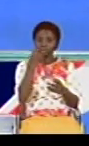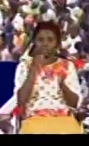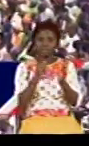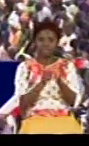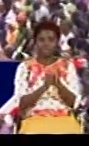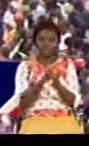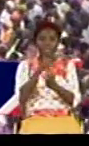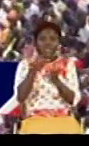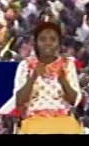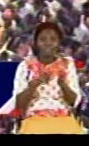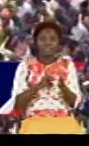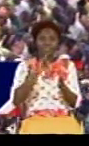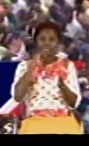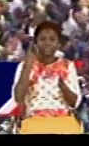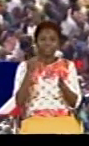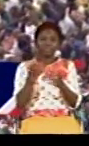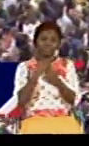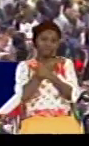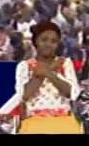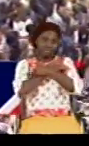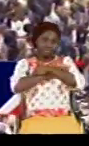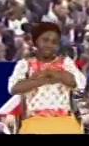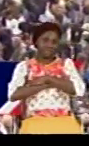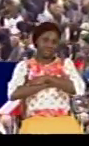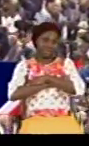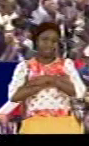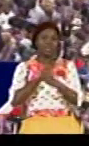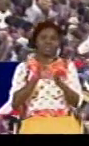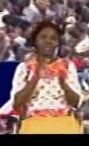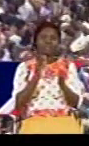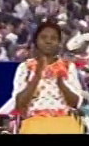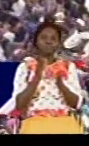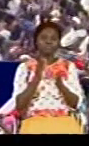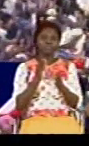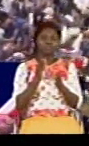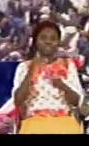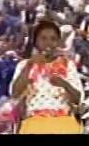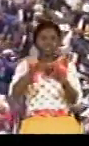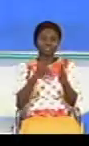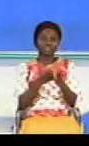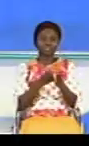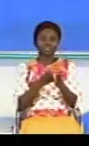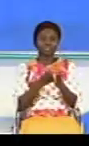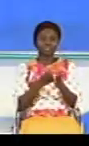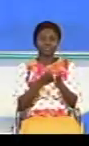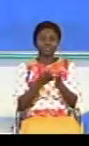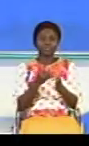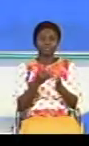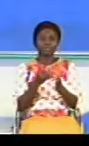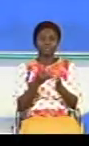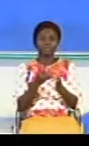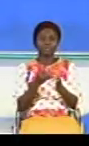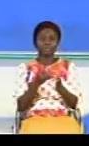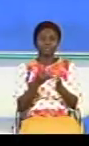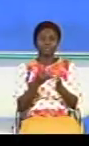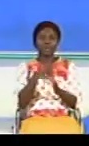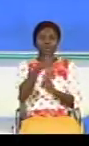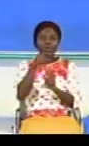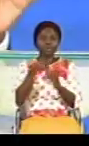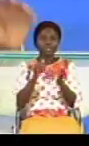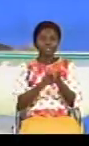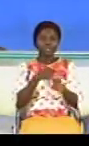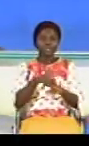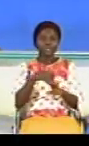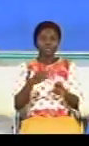rest, wherewith ye may cause the weary to rest. When that time of refreshing comes, all